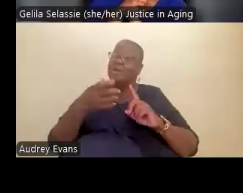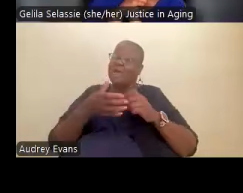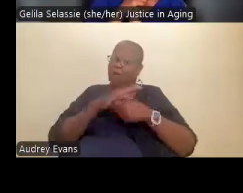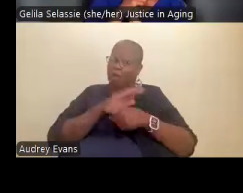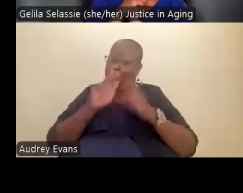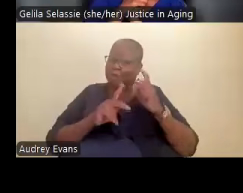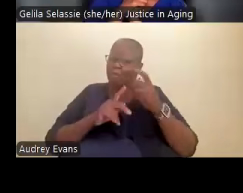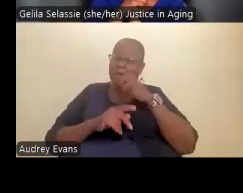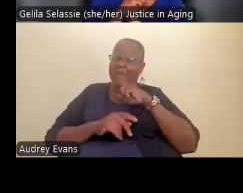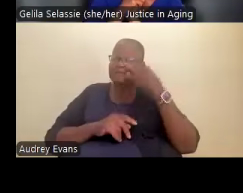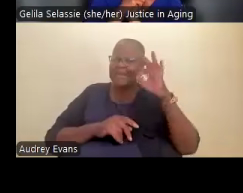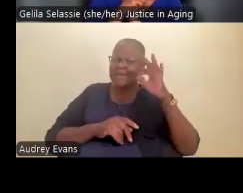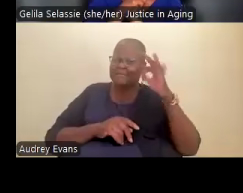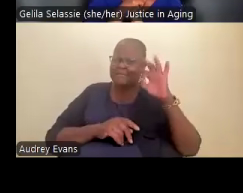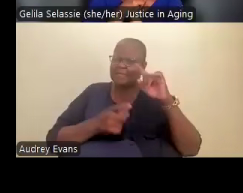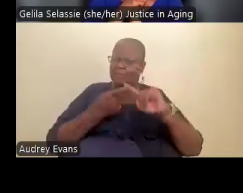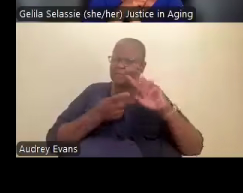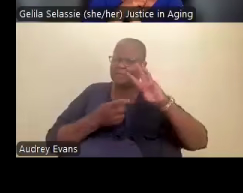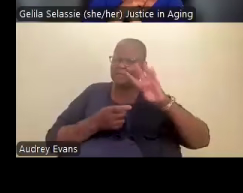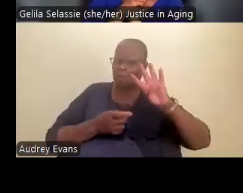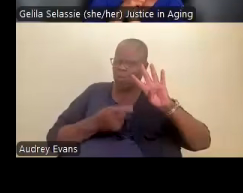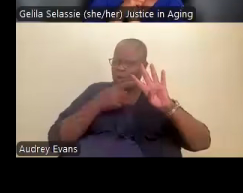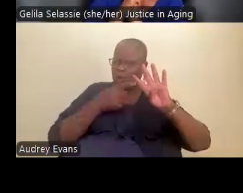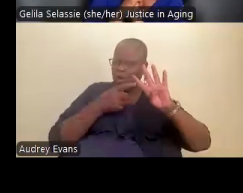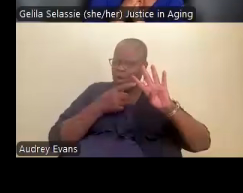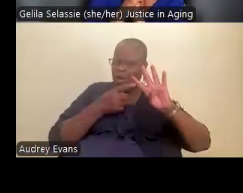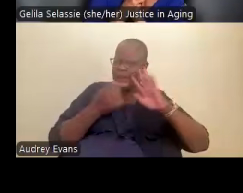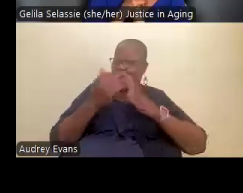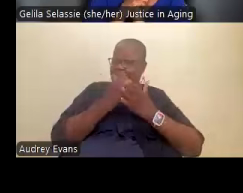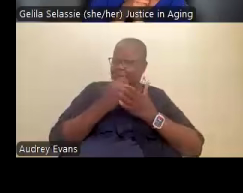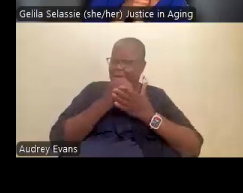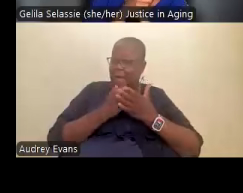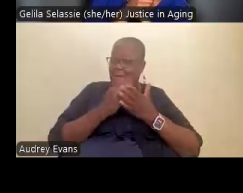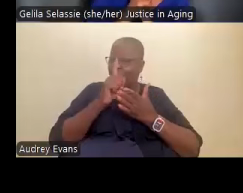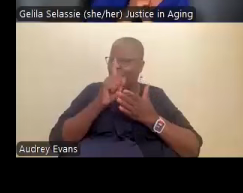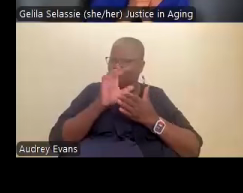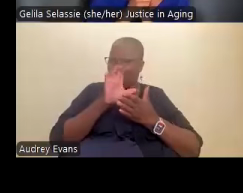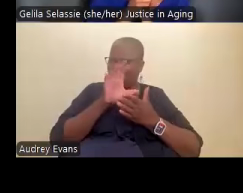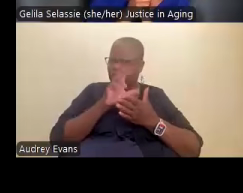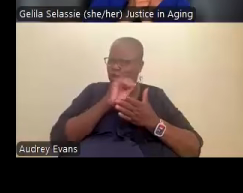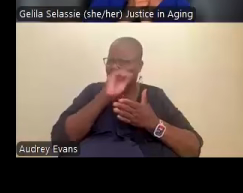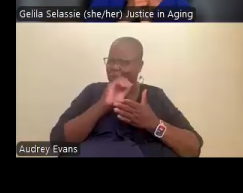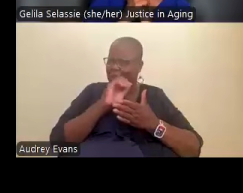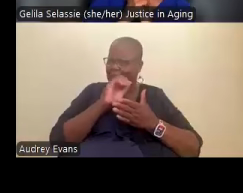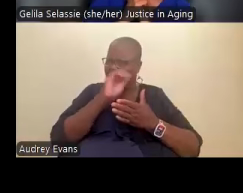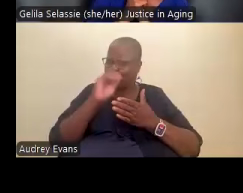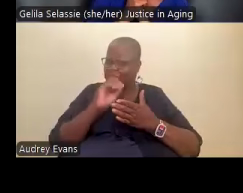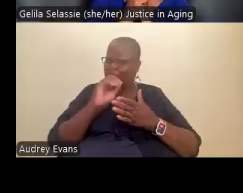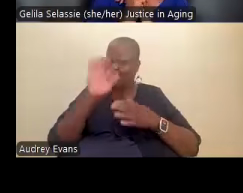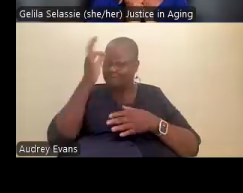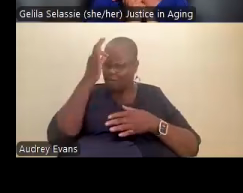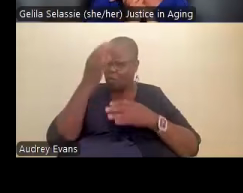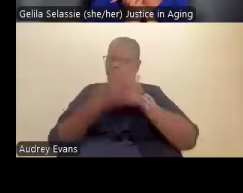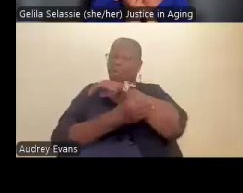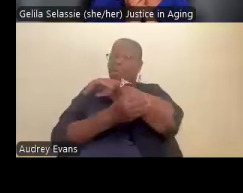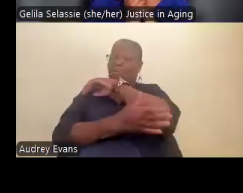through 64 with incomes typically around 138% of the federal poverty level. These individuals